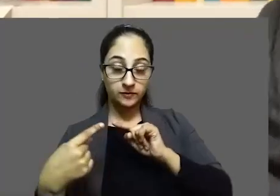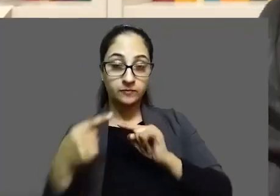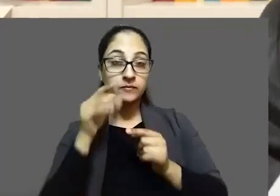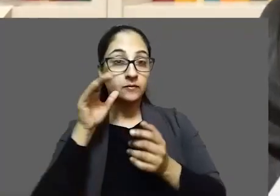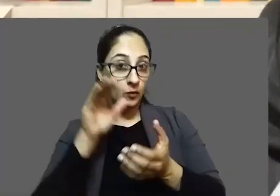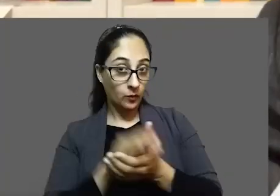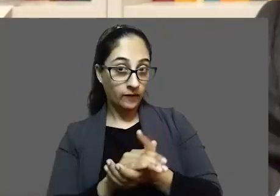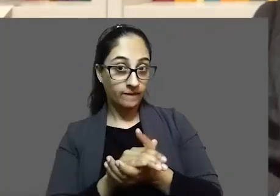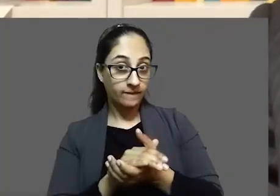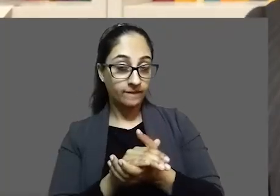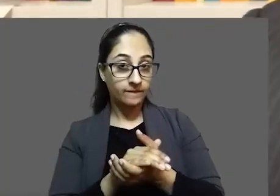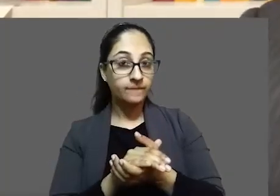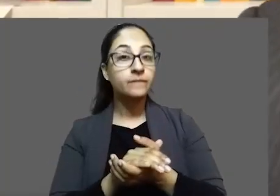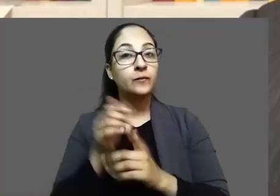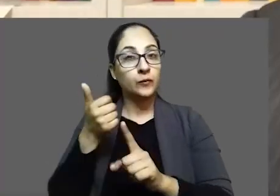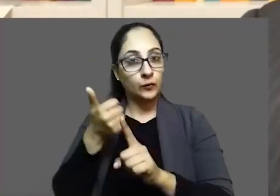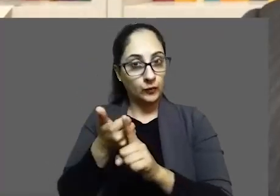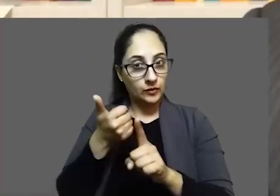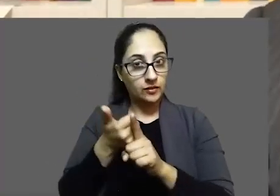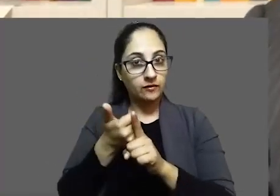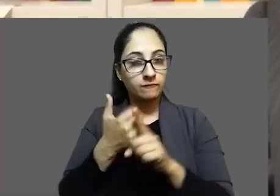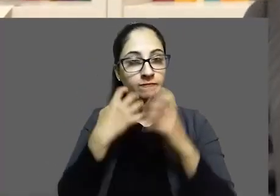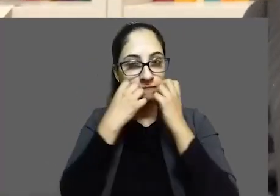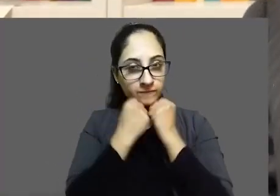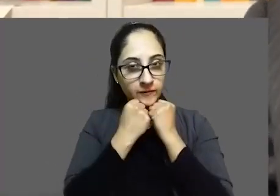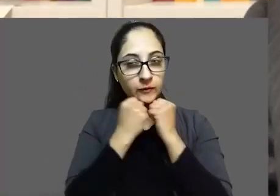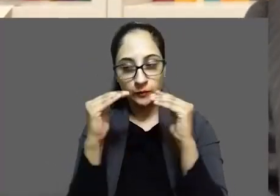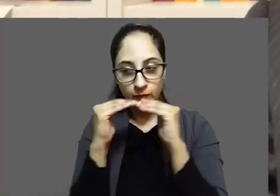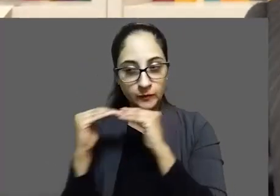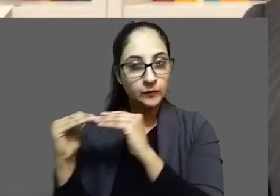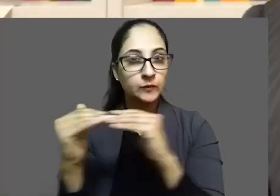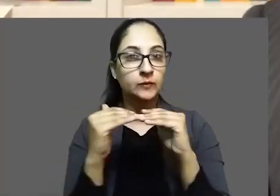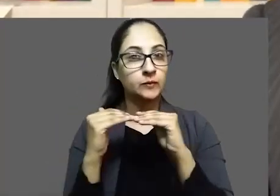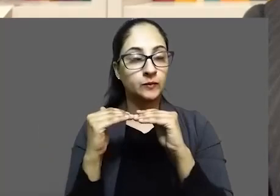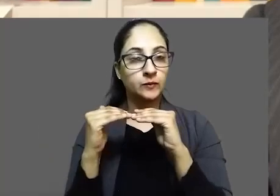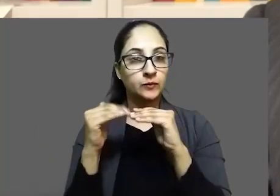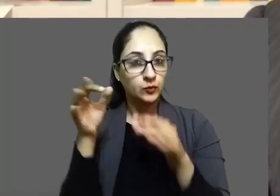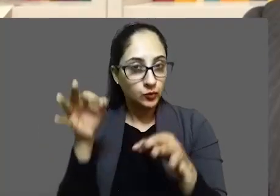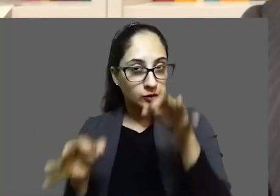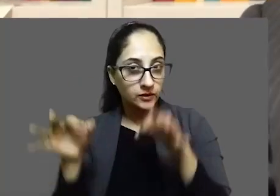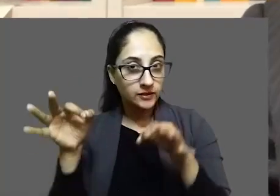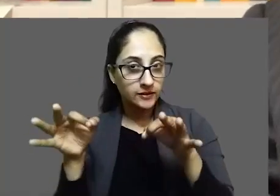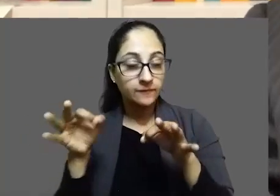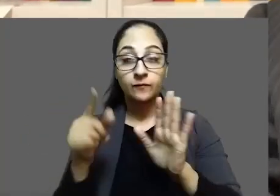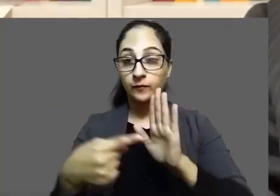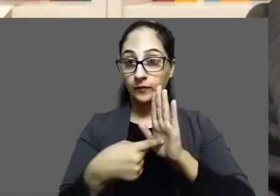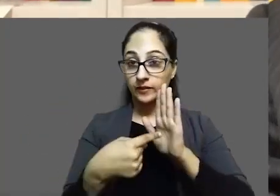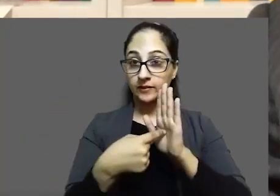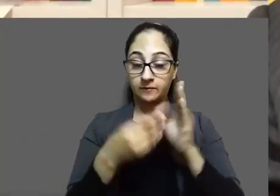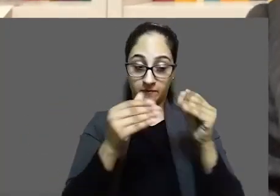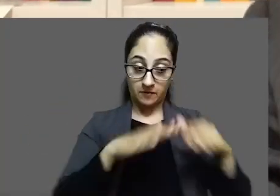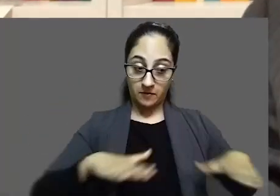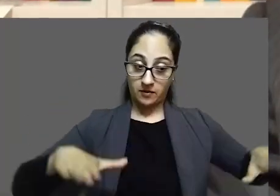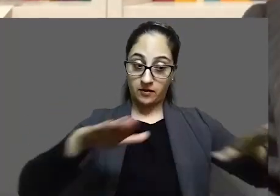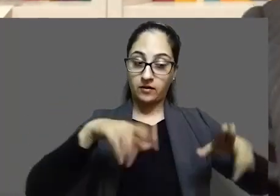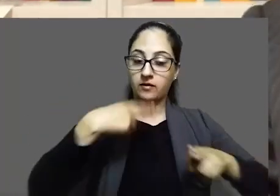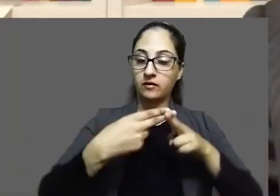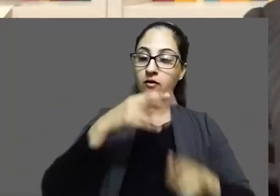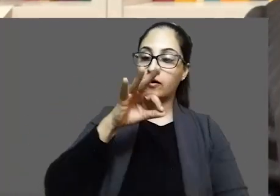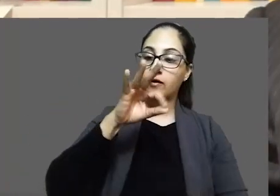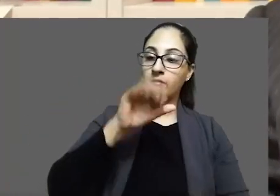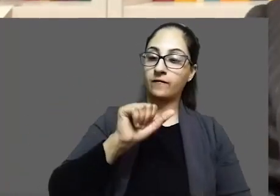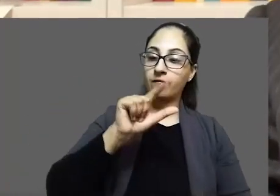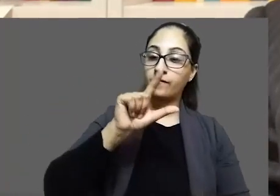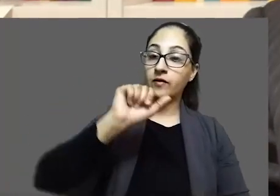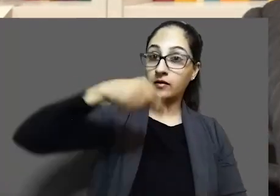see her commitment to justice when Abu Bakr and Umar come to her and try to take her inheritance